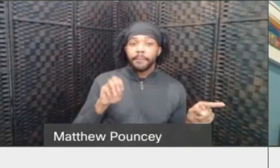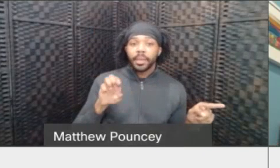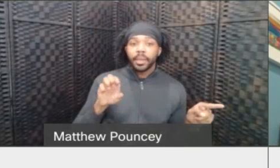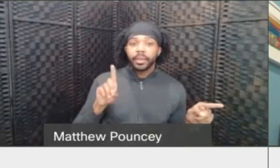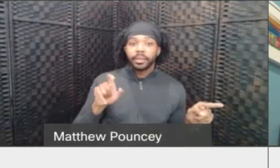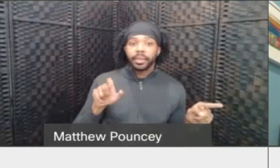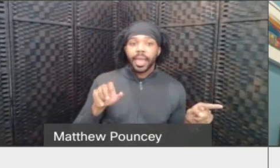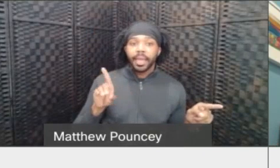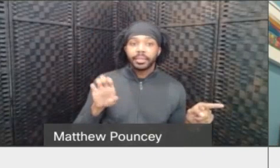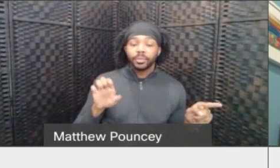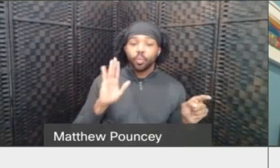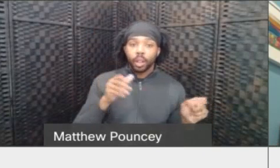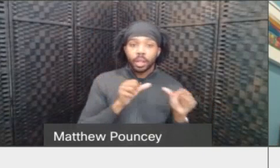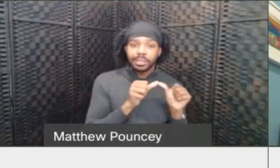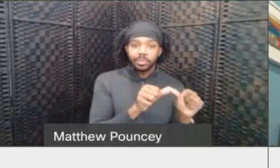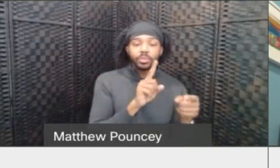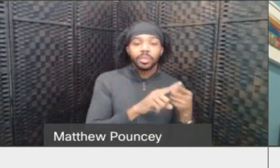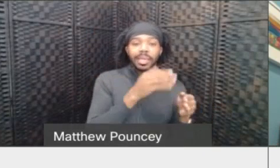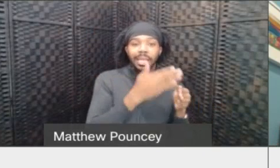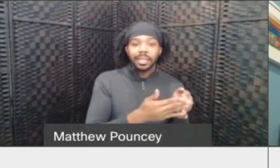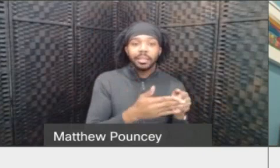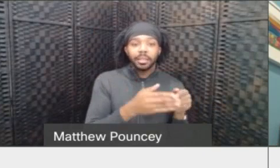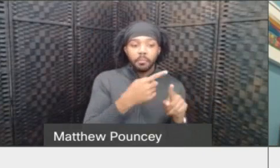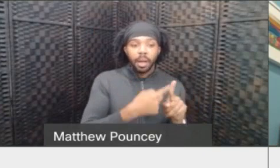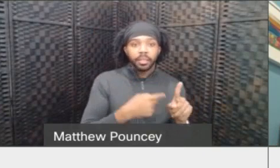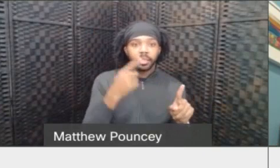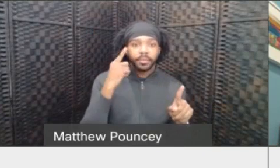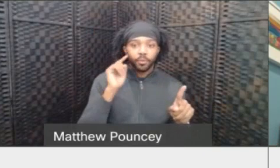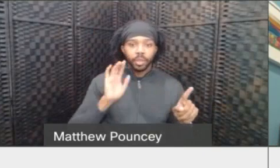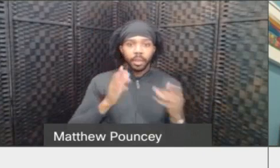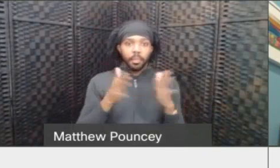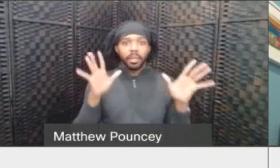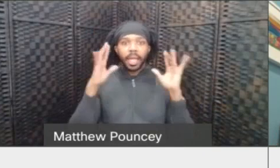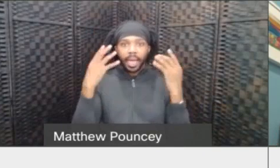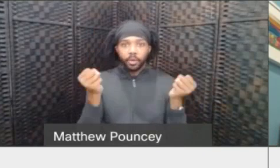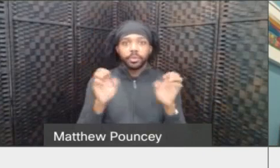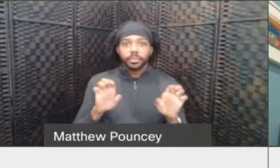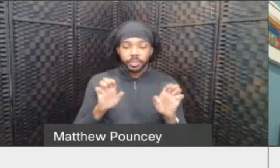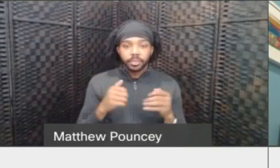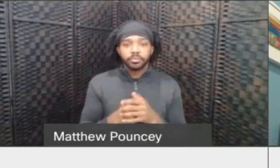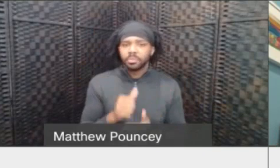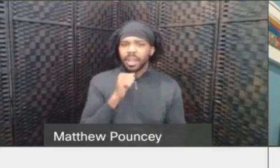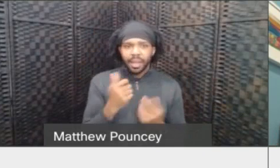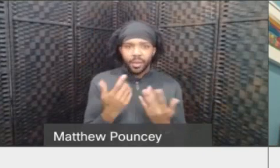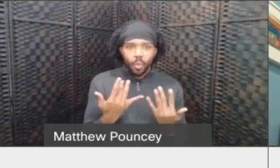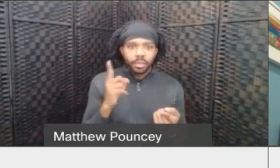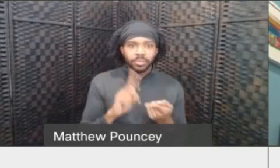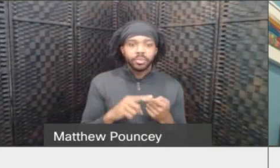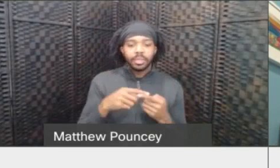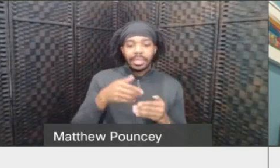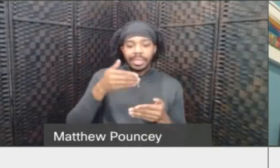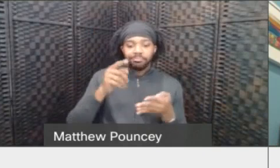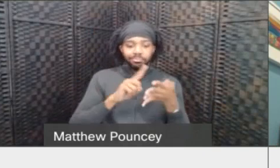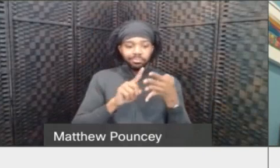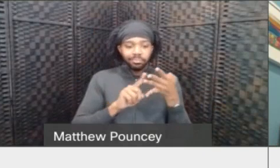month of the public health emergency. We're not waiting until January to make sure that everything is being done